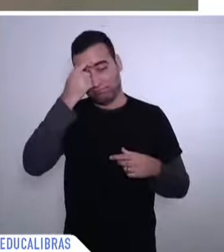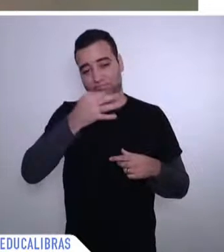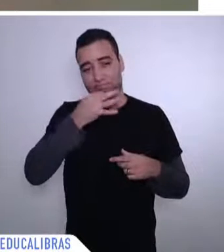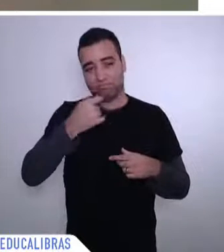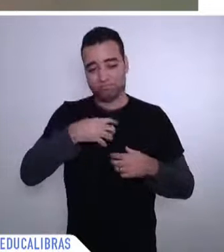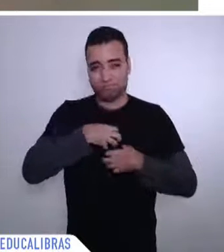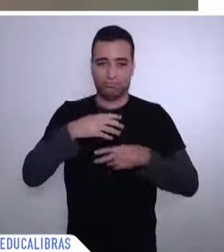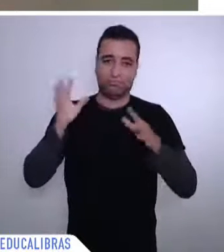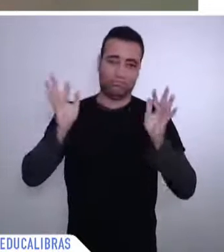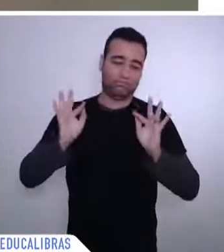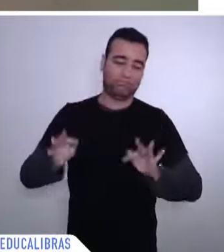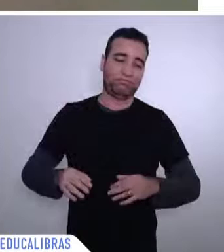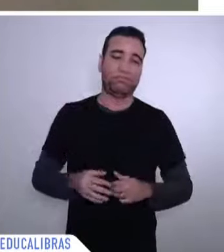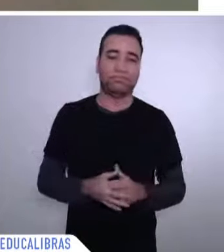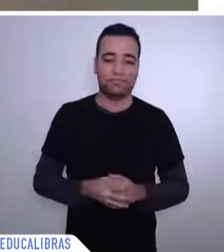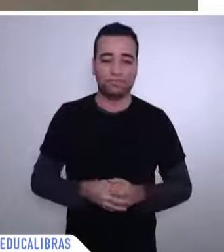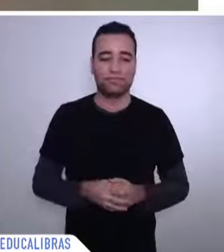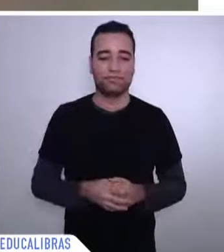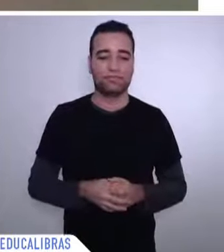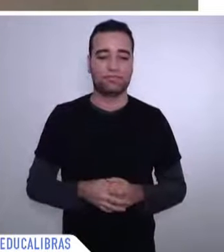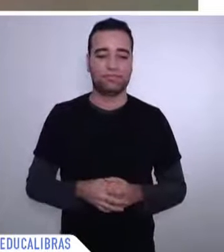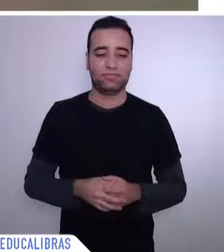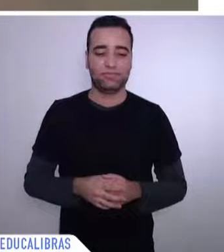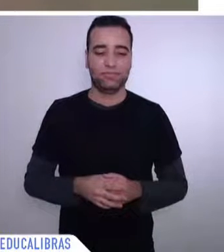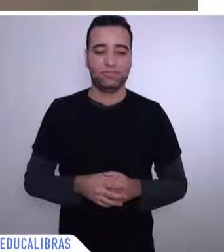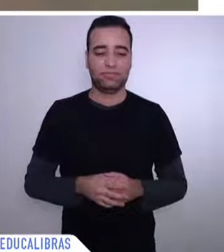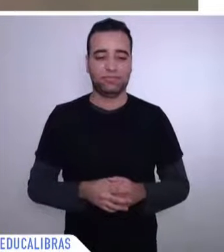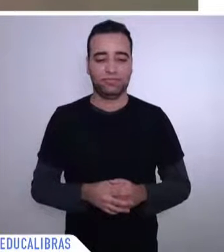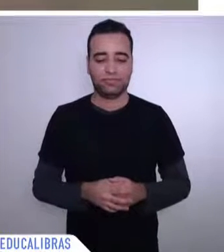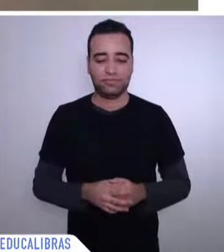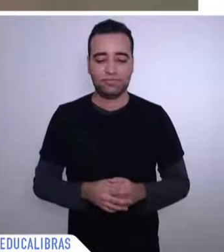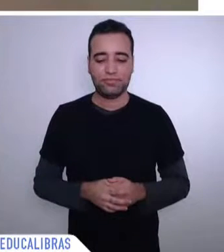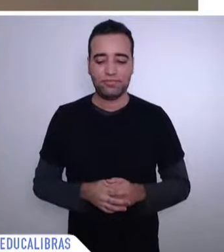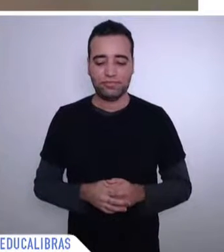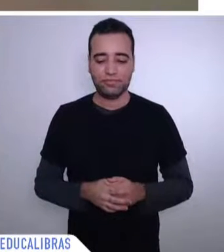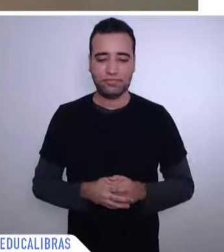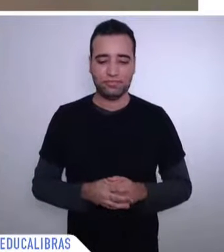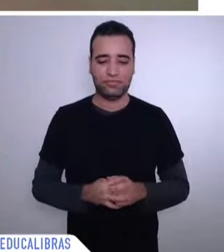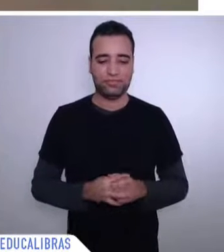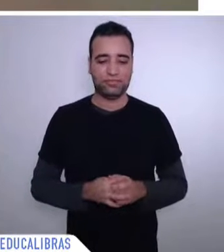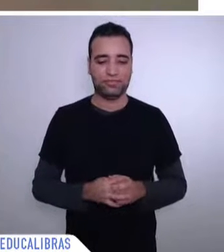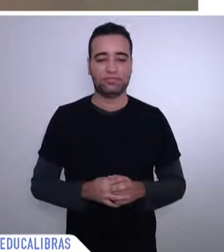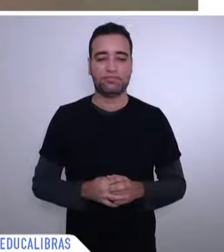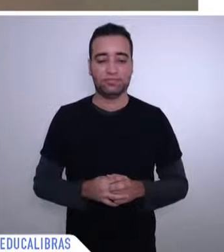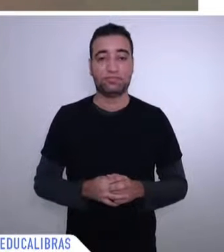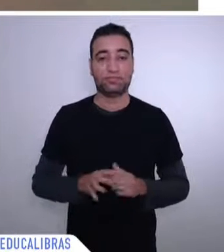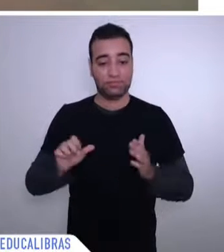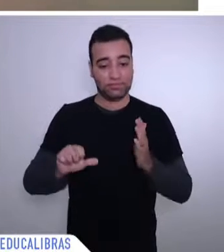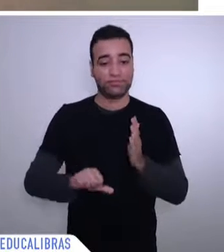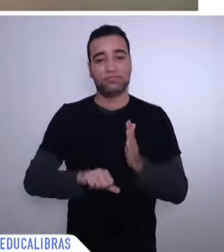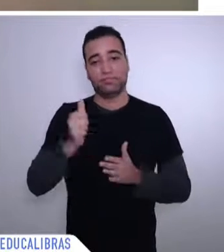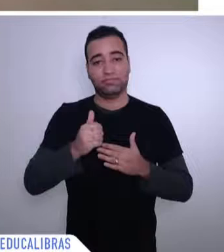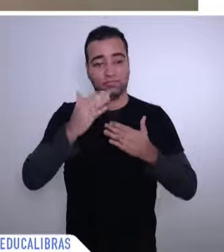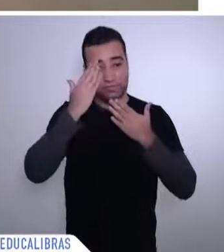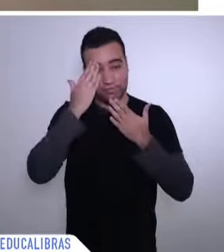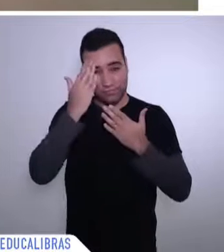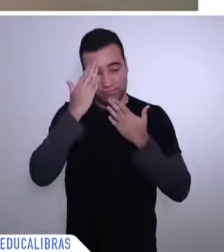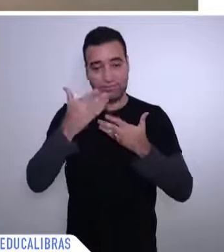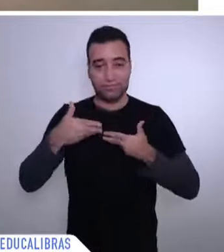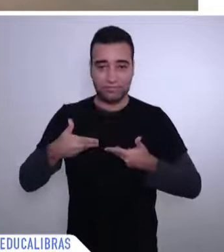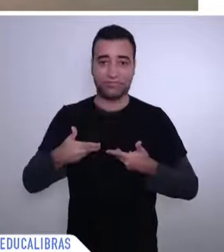Sure. And first of all, thank you so much for inviting me. It's a very impressive